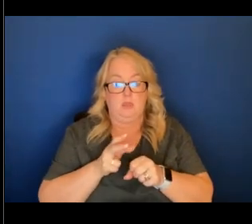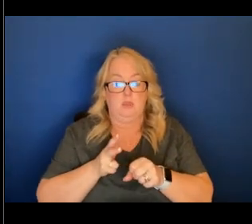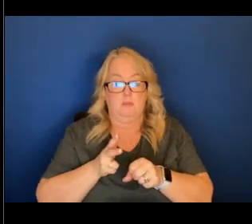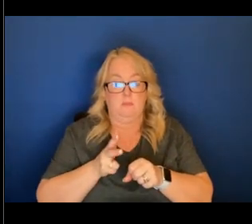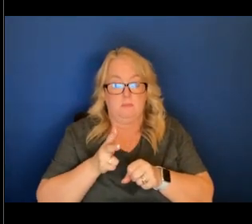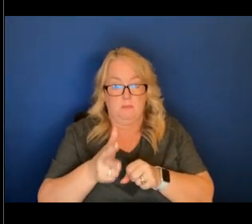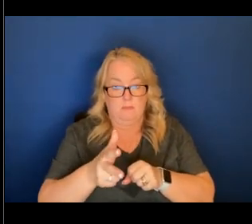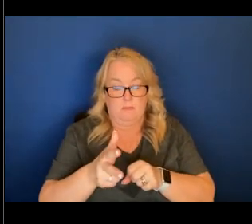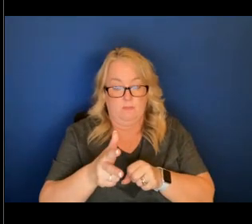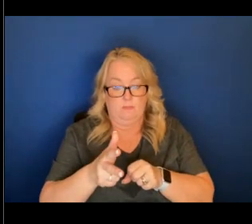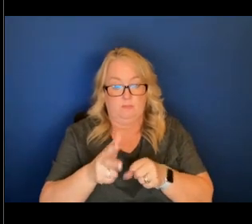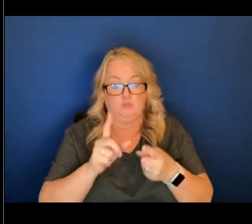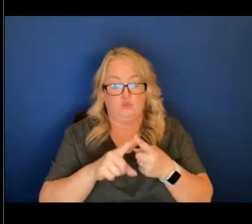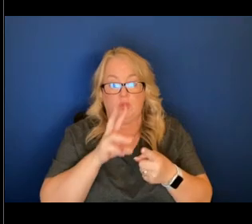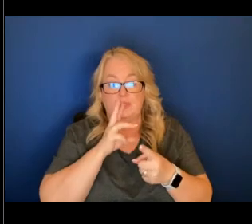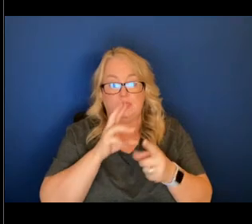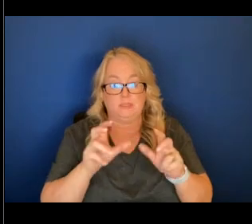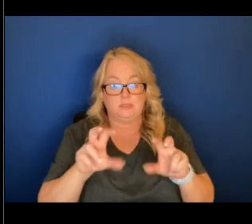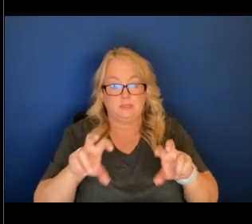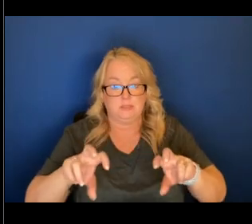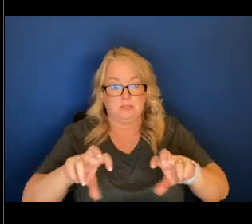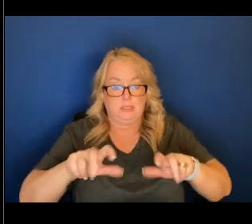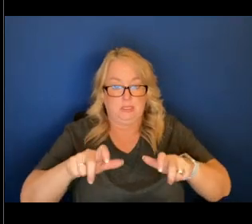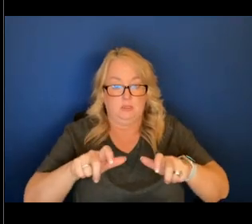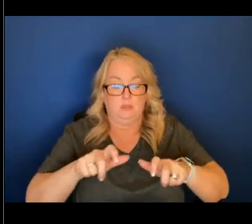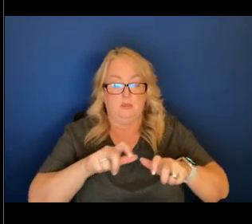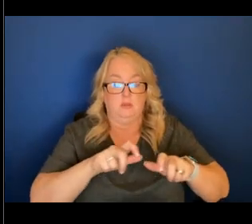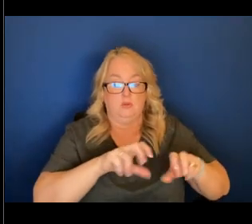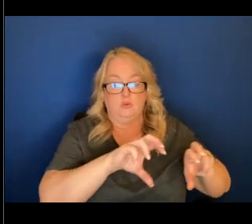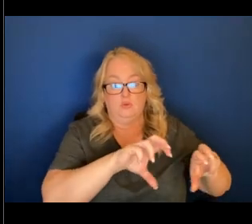approach to the sink, range, or cooktop.